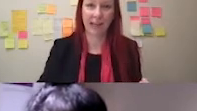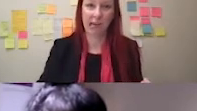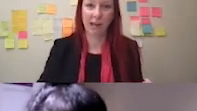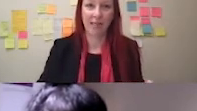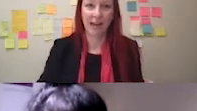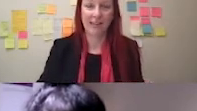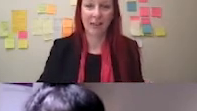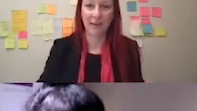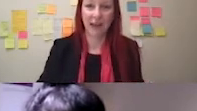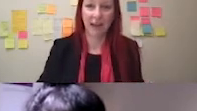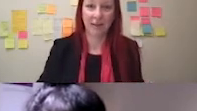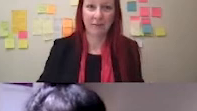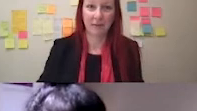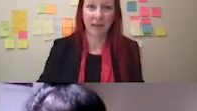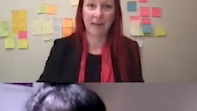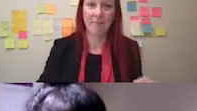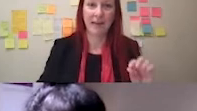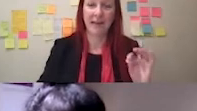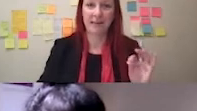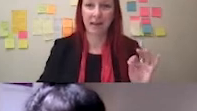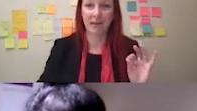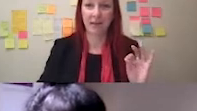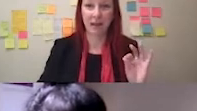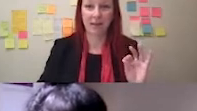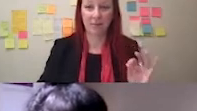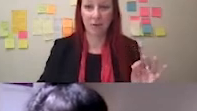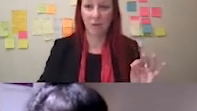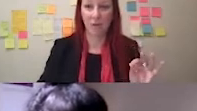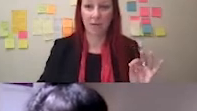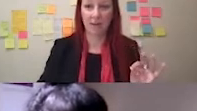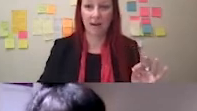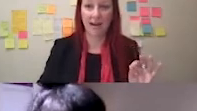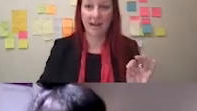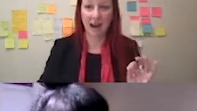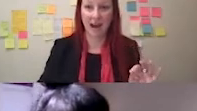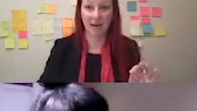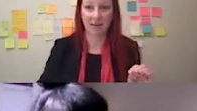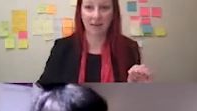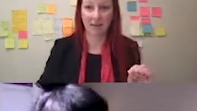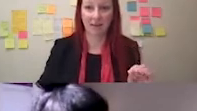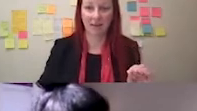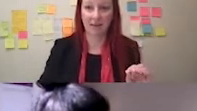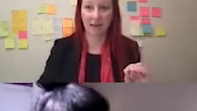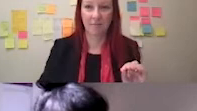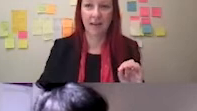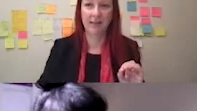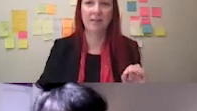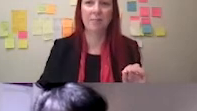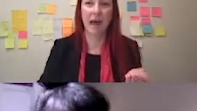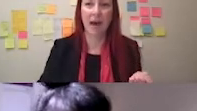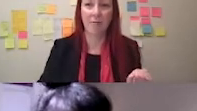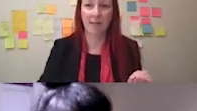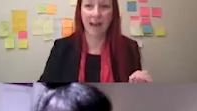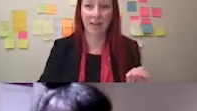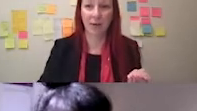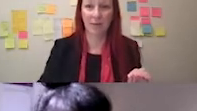collectively that self-care can be such a small, tiny act, but it's such